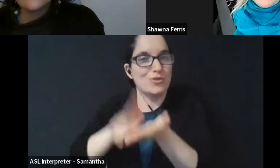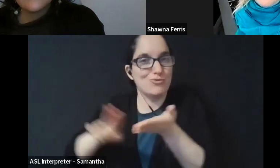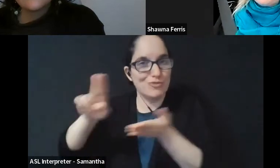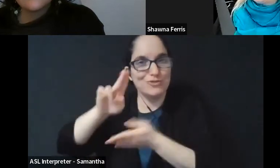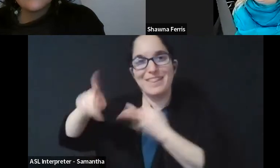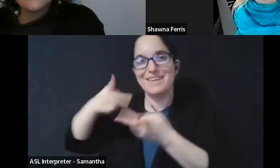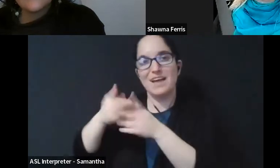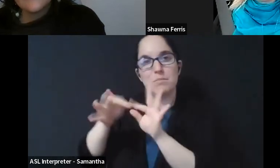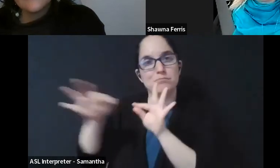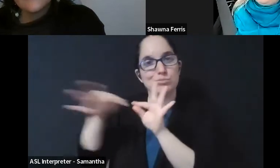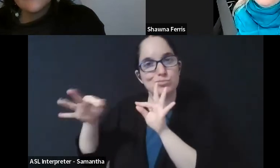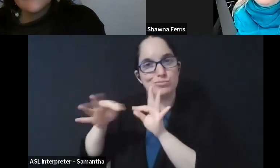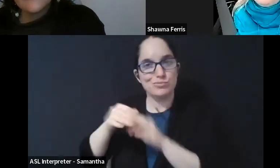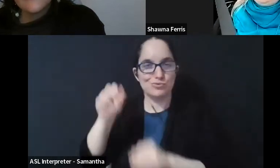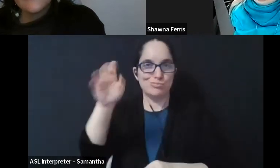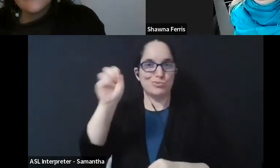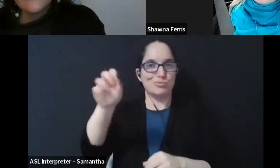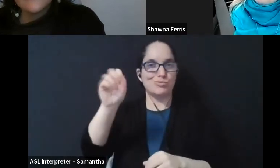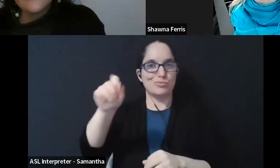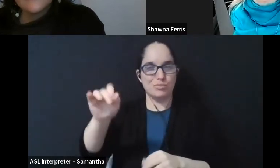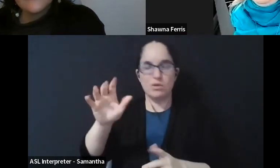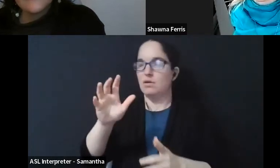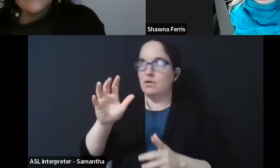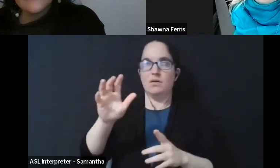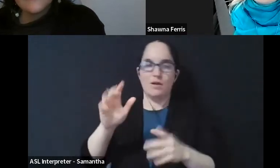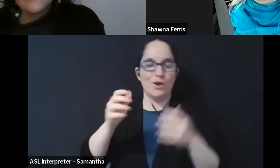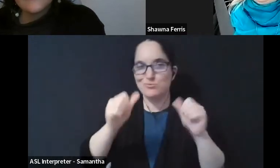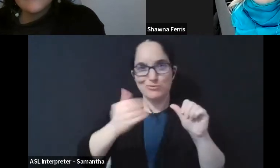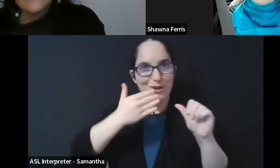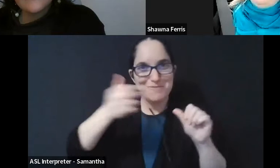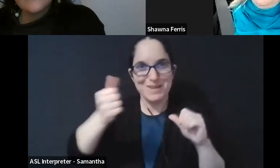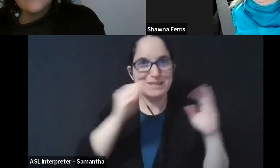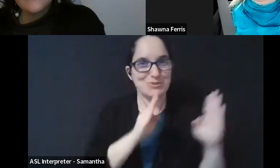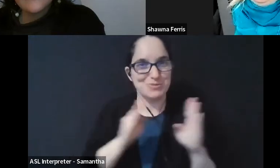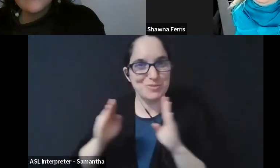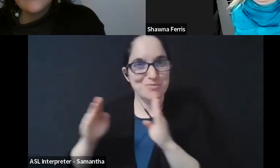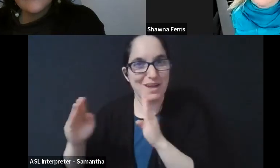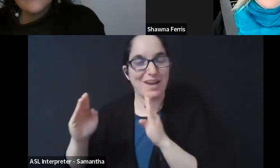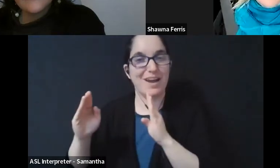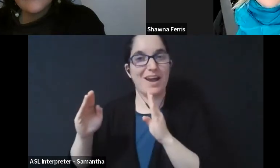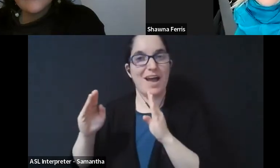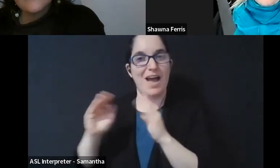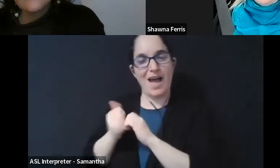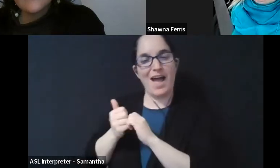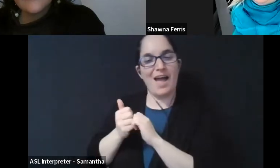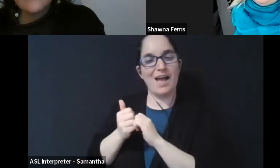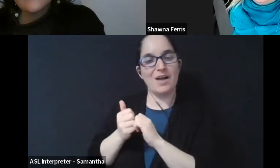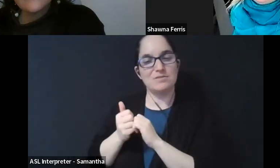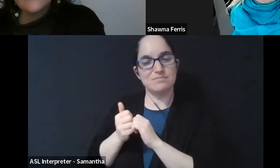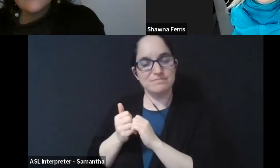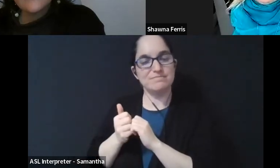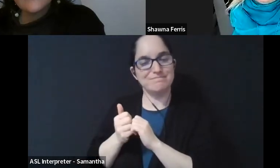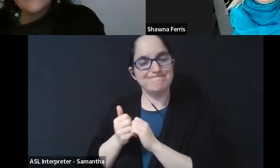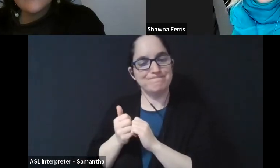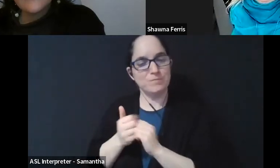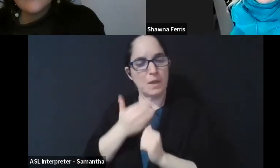those spaces, and just sort of trying to prepare, like be a meaningful mediator